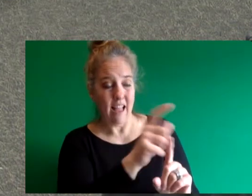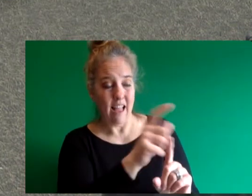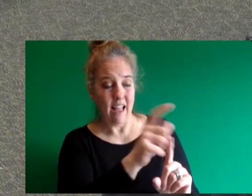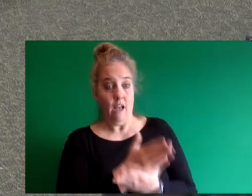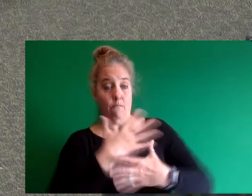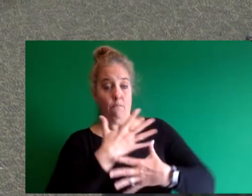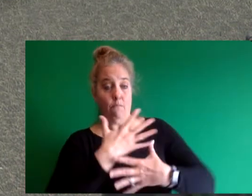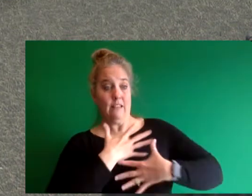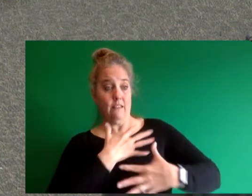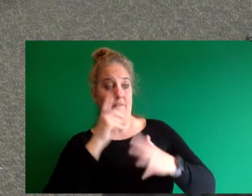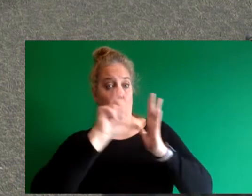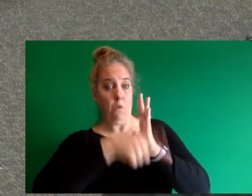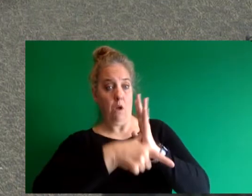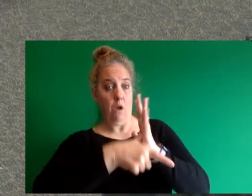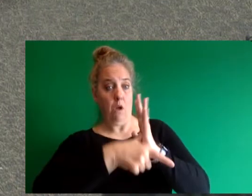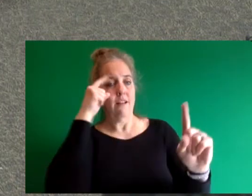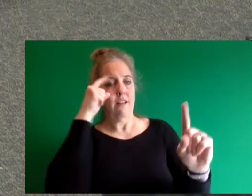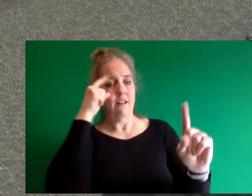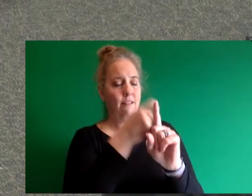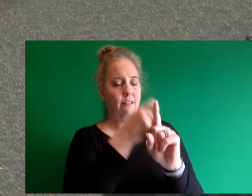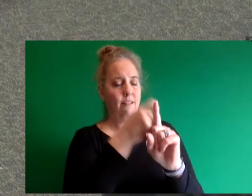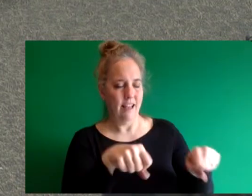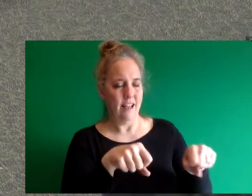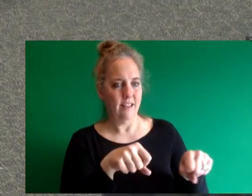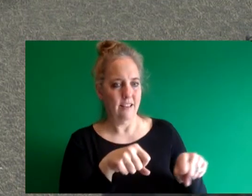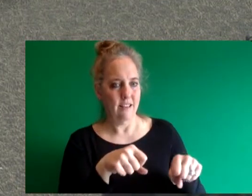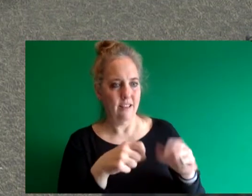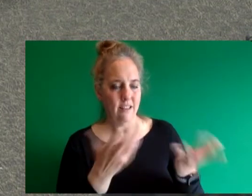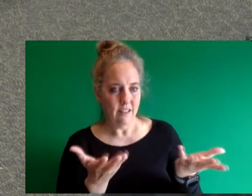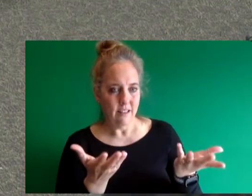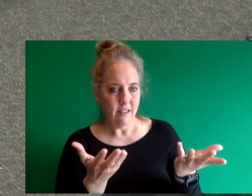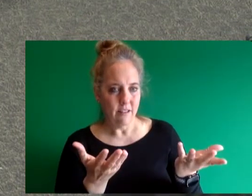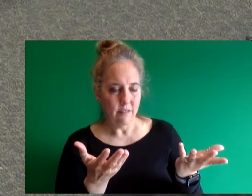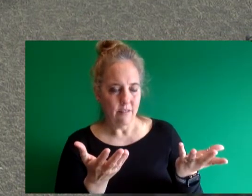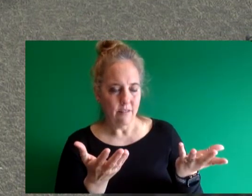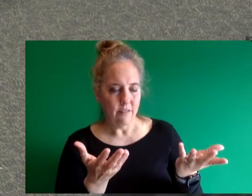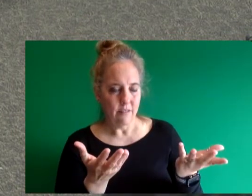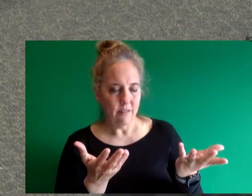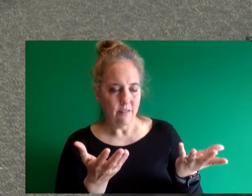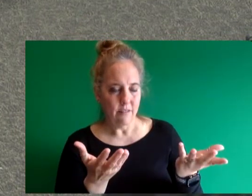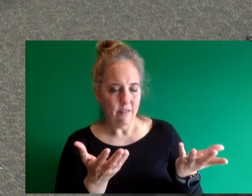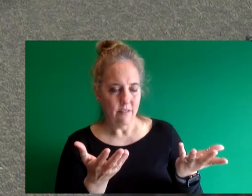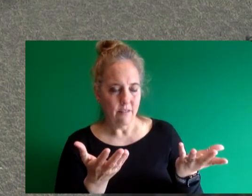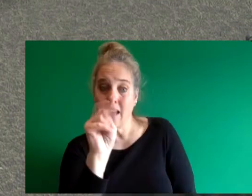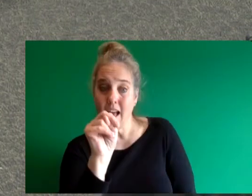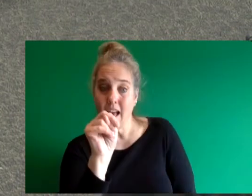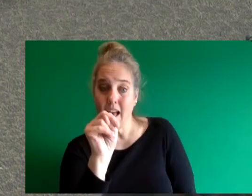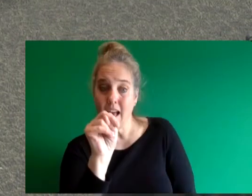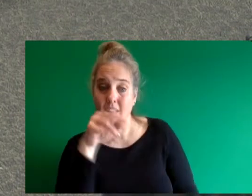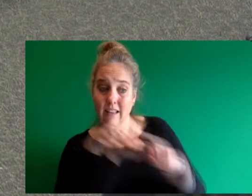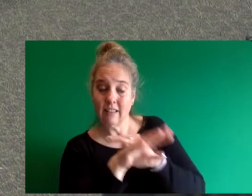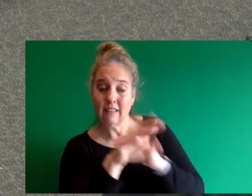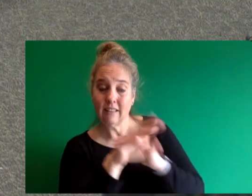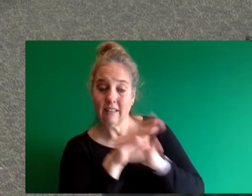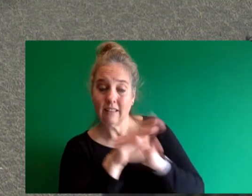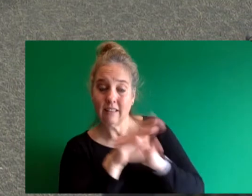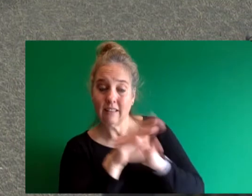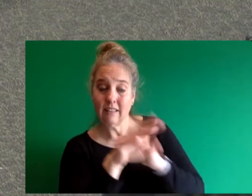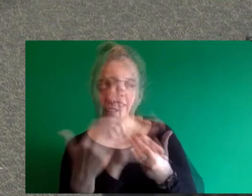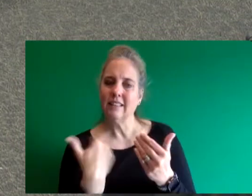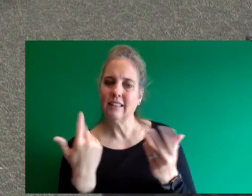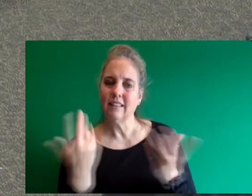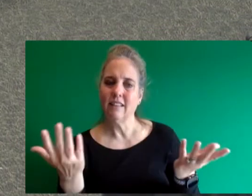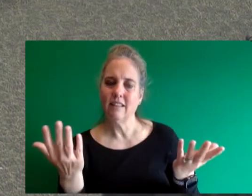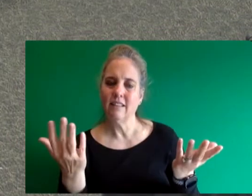easy for school districts. There has to be board policy that has to be enacted. It has to be ordered through the state bulk system. The